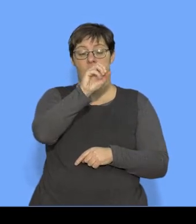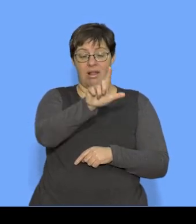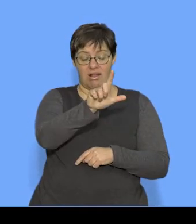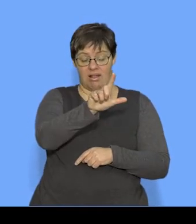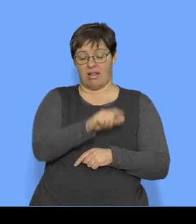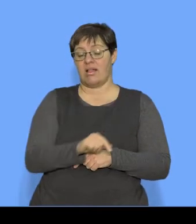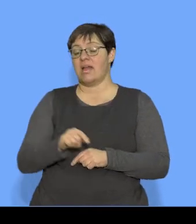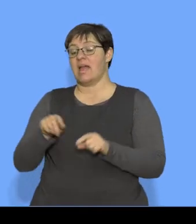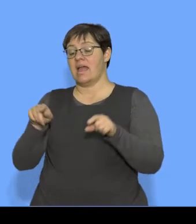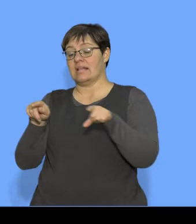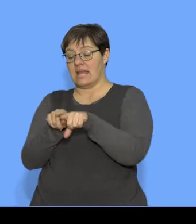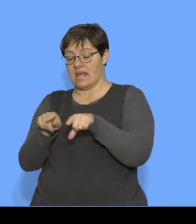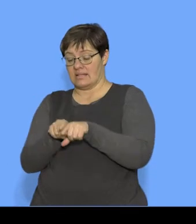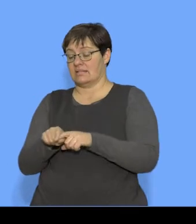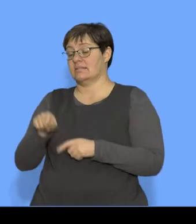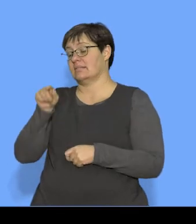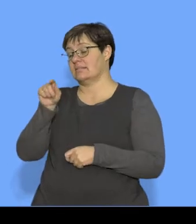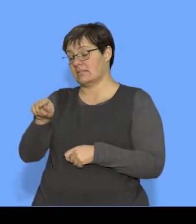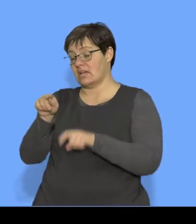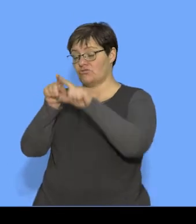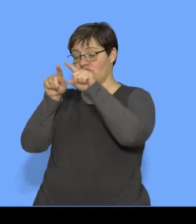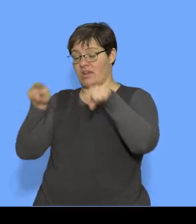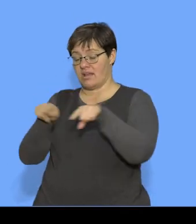and triangle